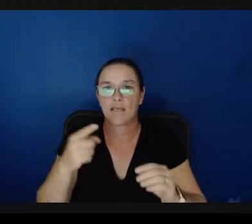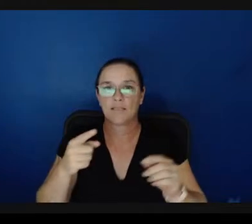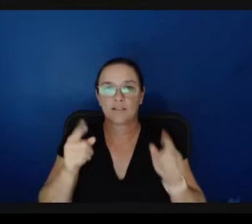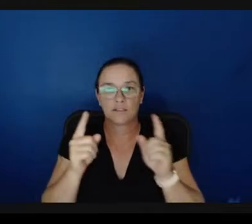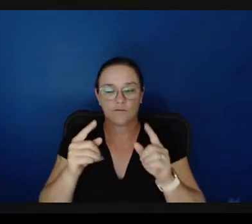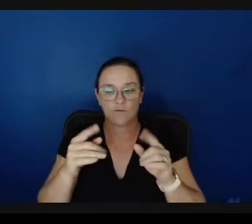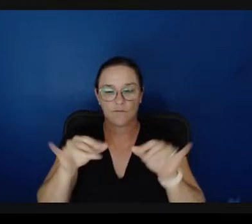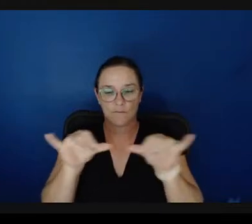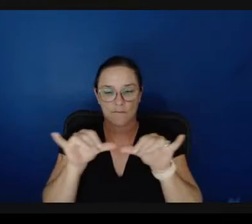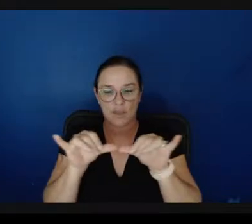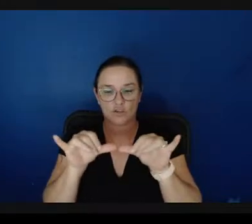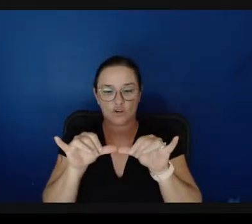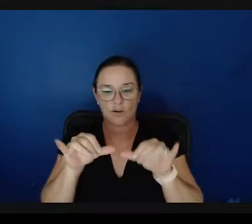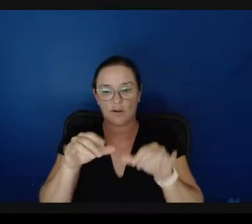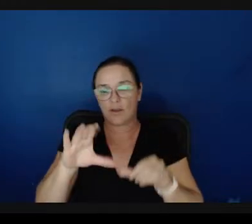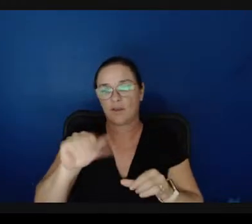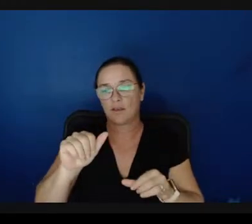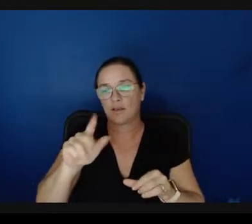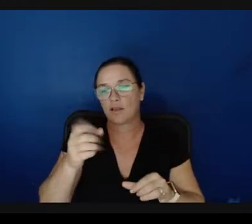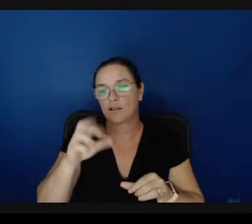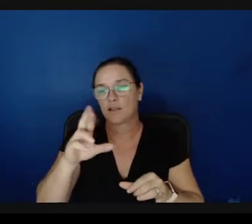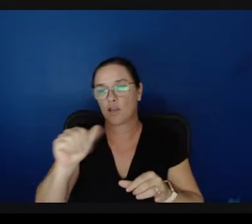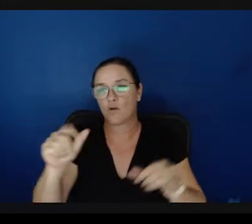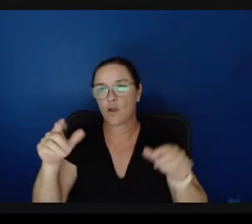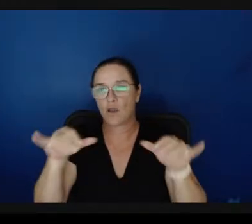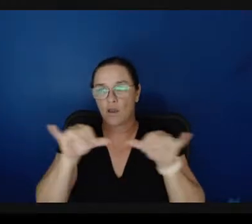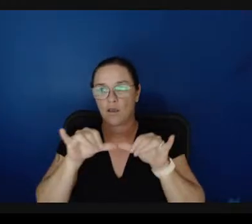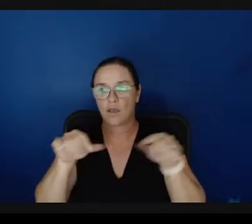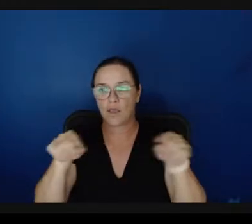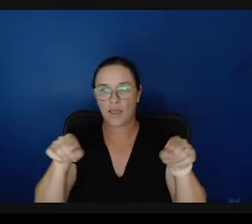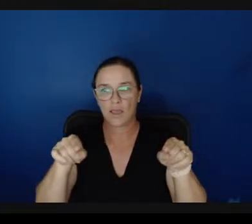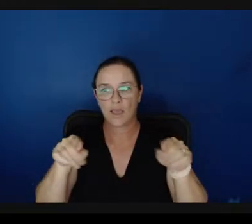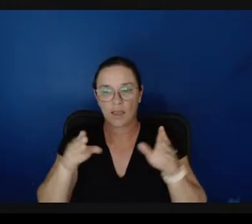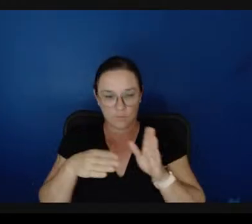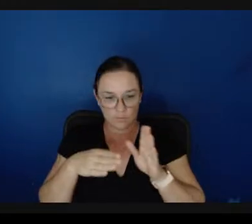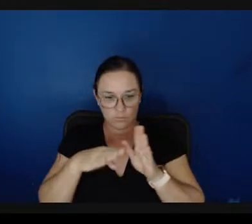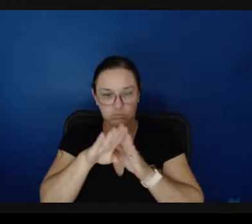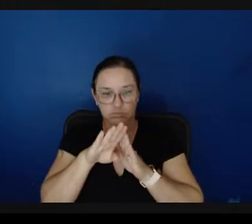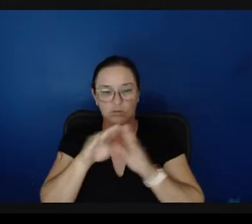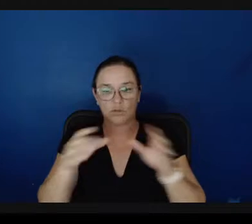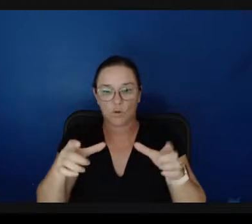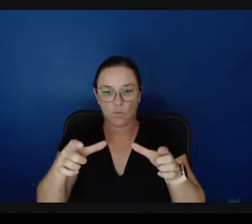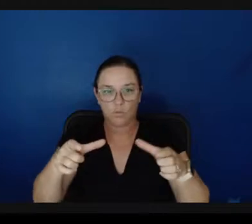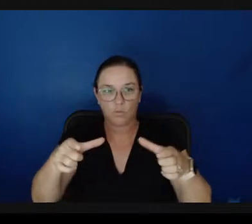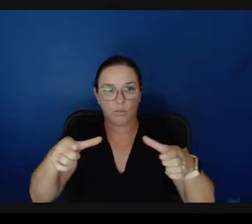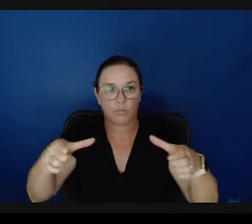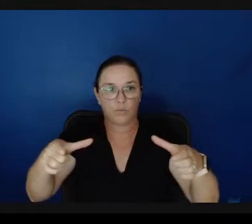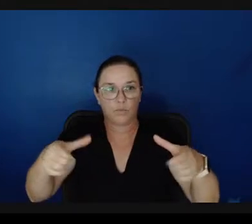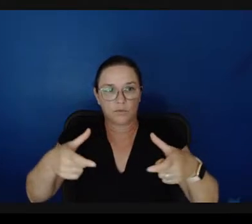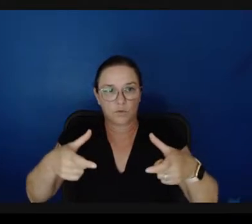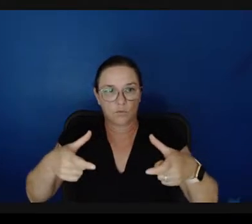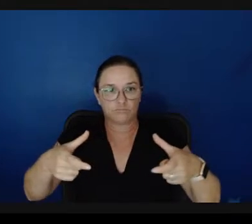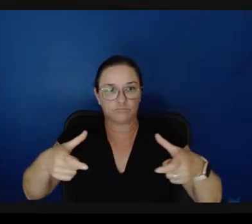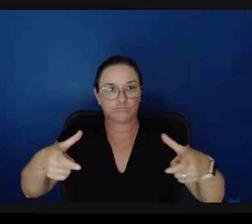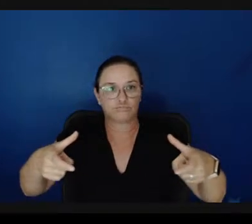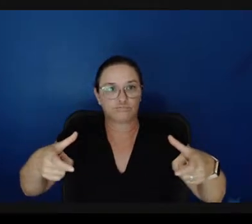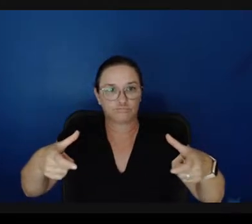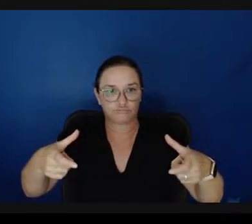can see an extension of the caldera with an increase of the slope here, meaning that the sides are getting further apart